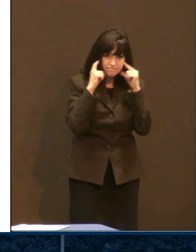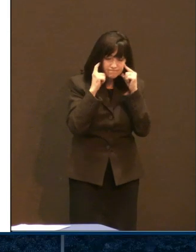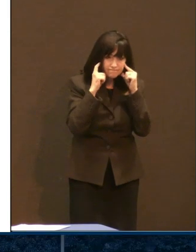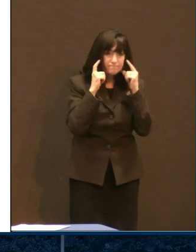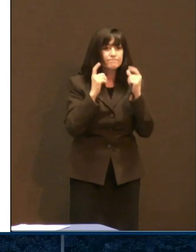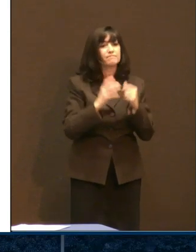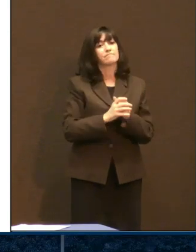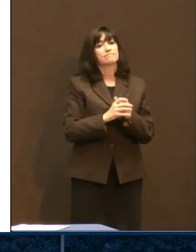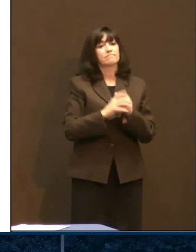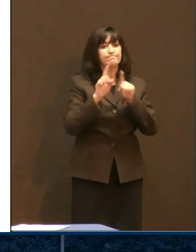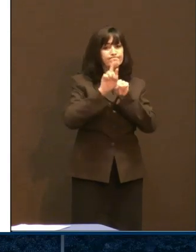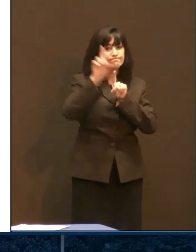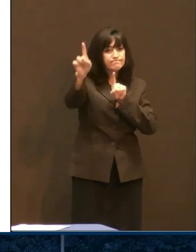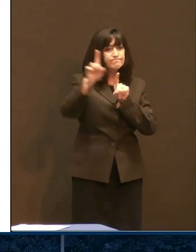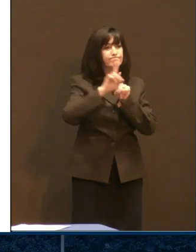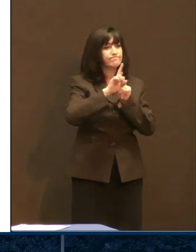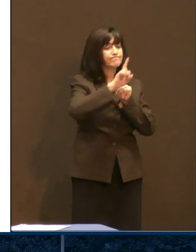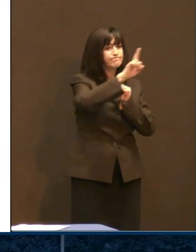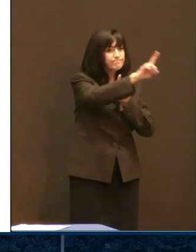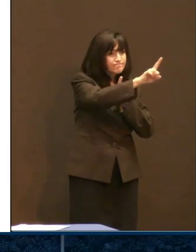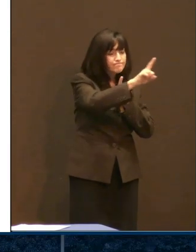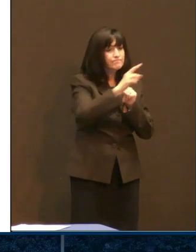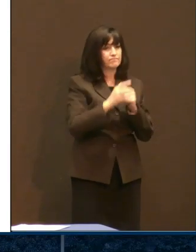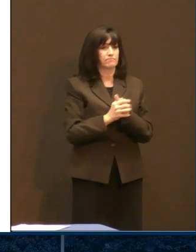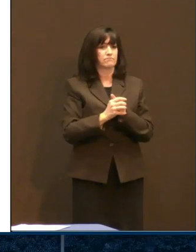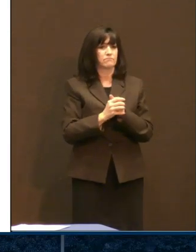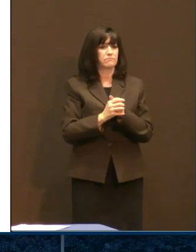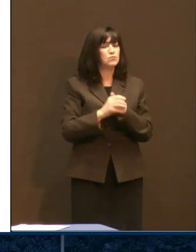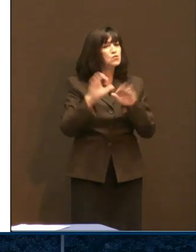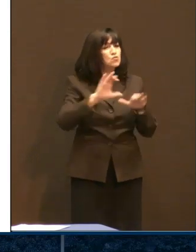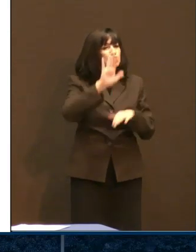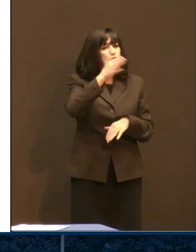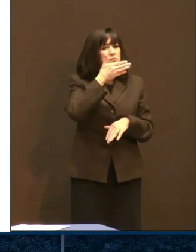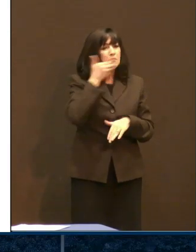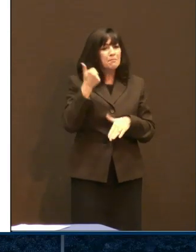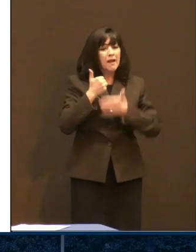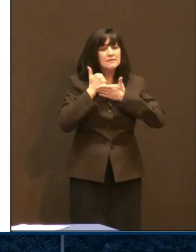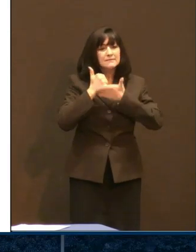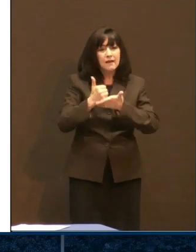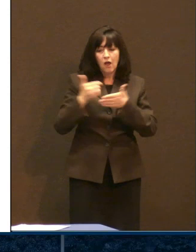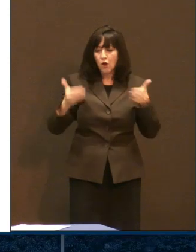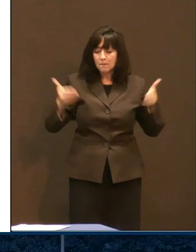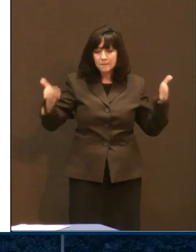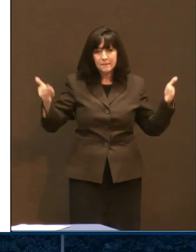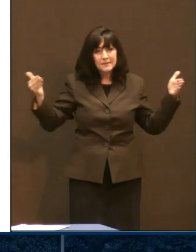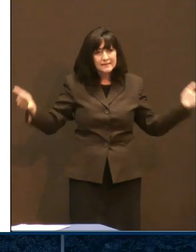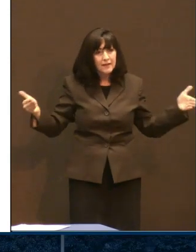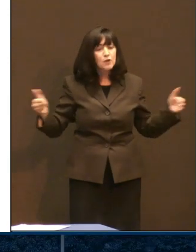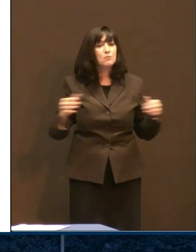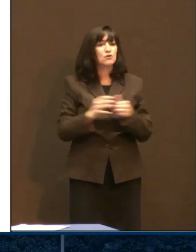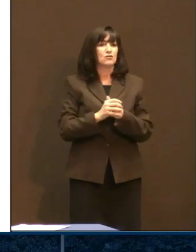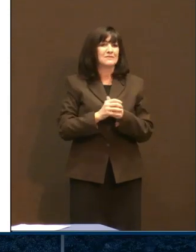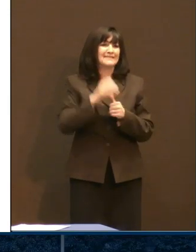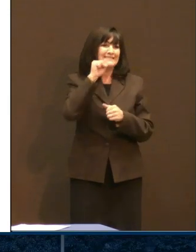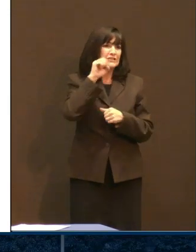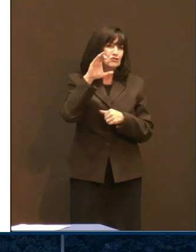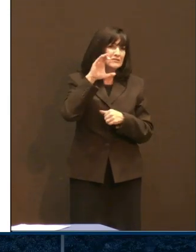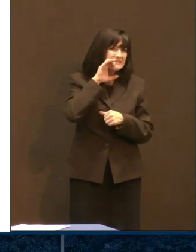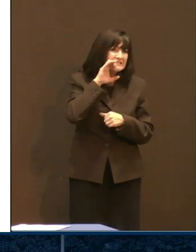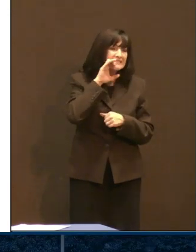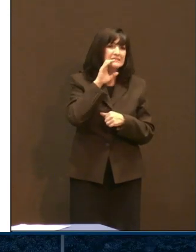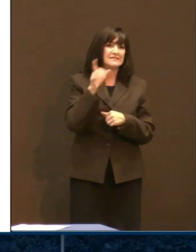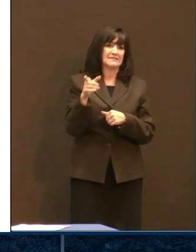public, and really protect your neighbors, and in particular our vulnerable populations, our senior citizens. And one of the things